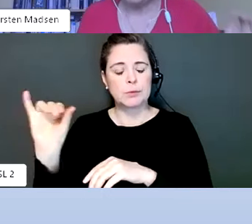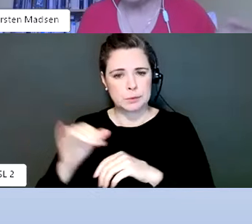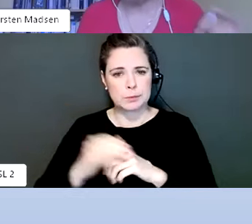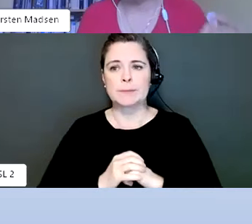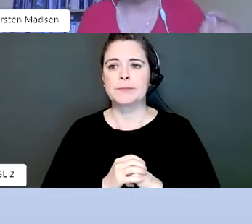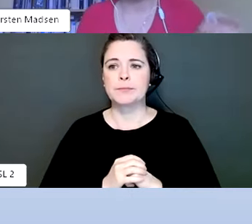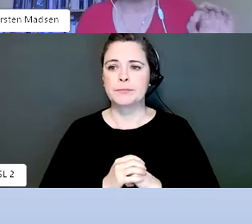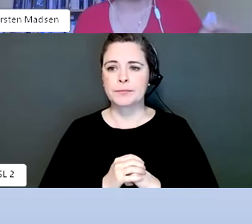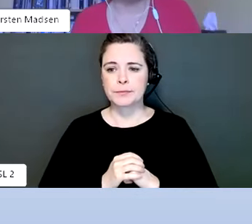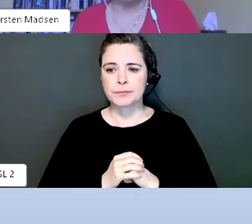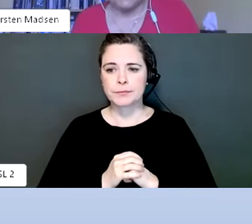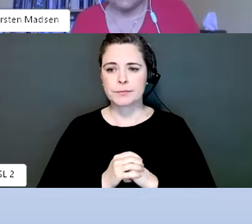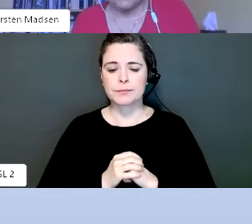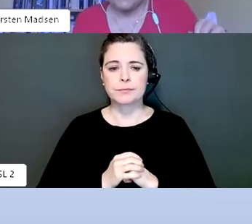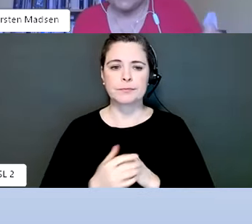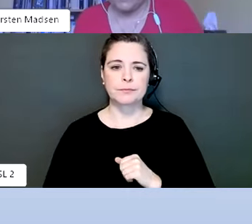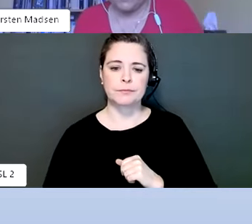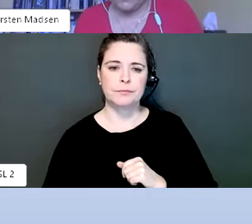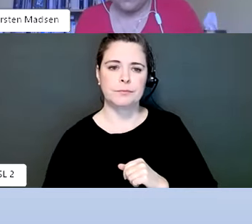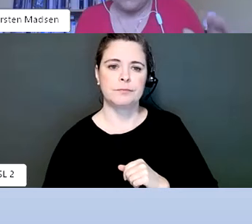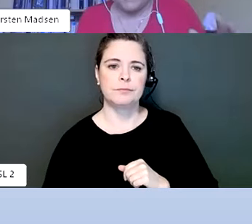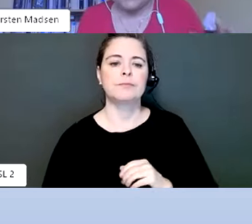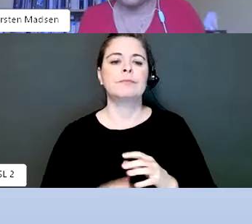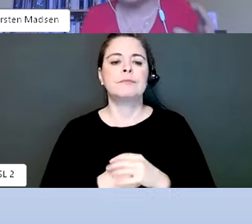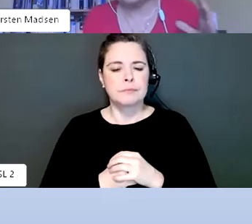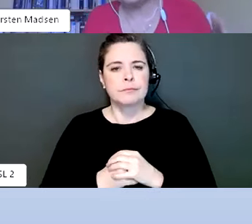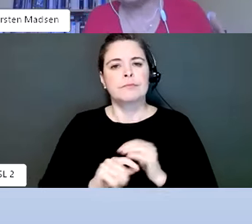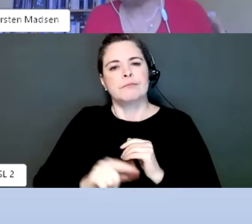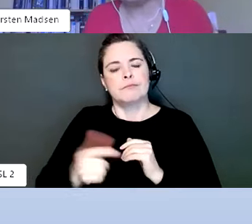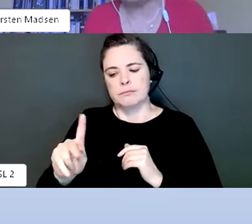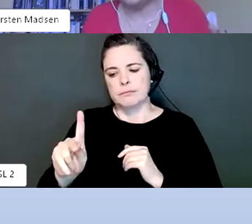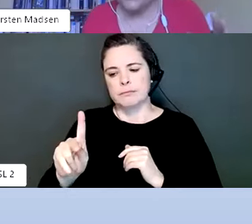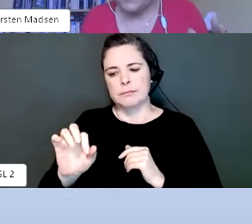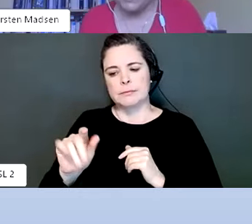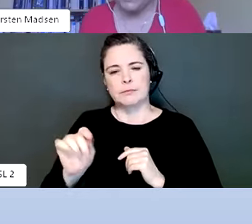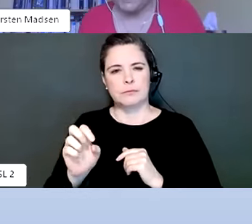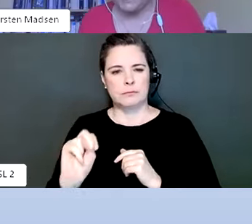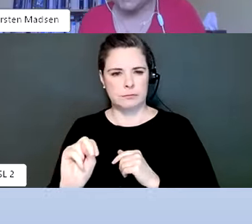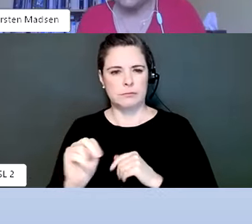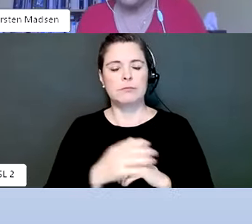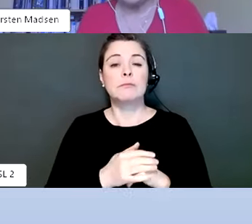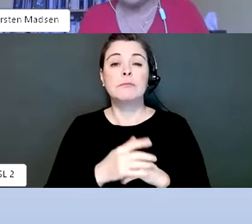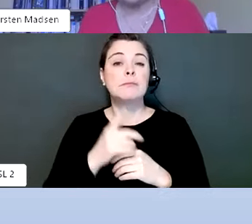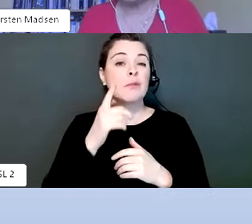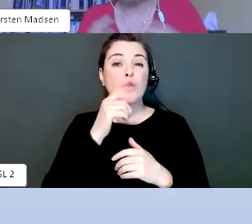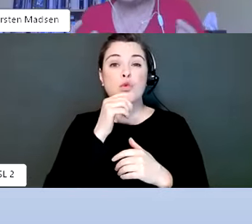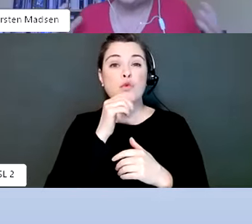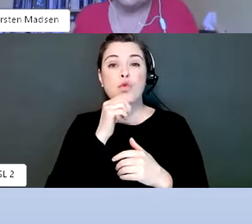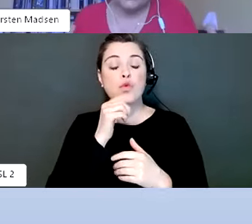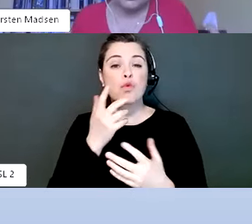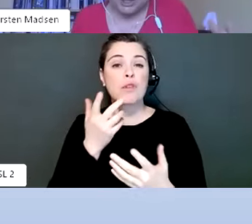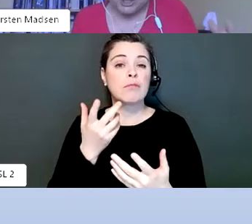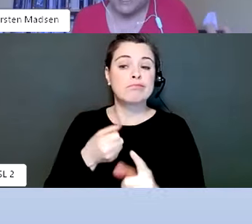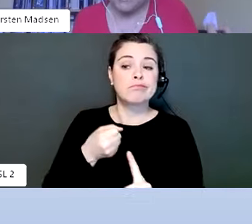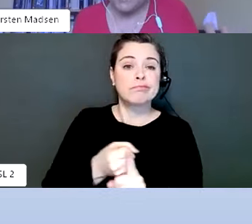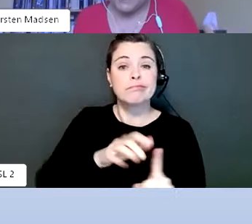So now on to the intended audience. So basically the intended audience for this toolkit is senior